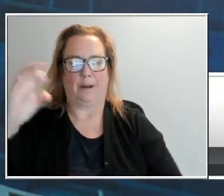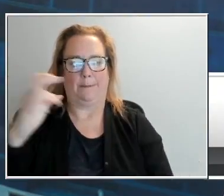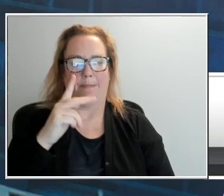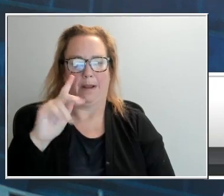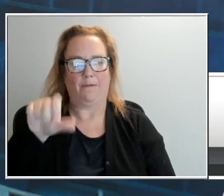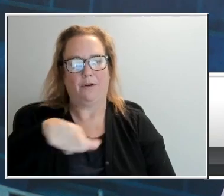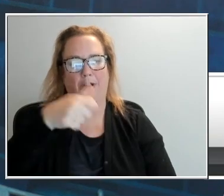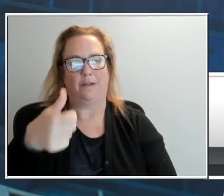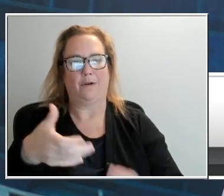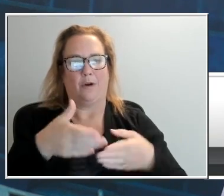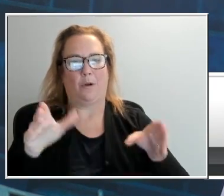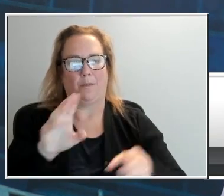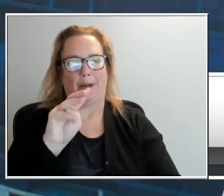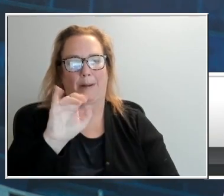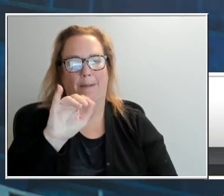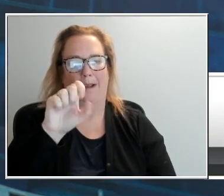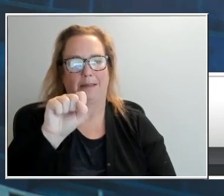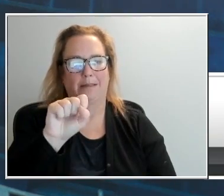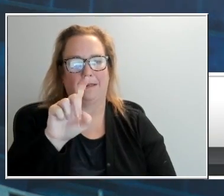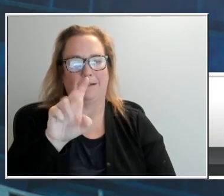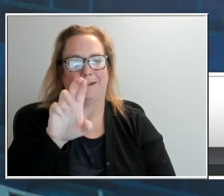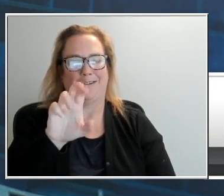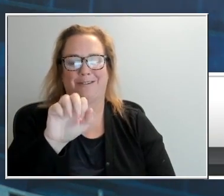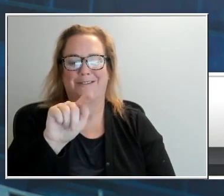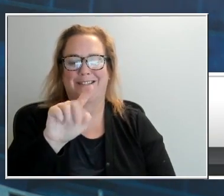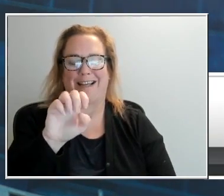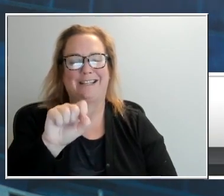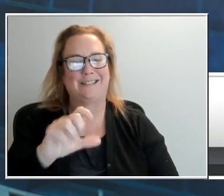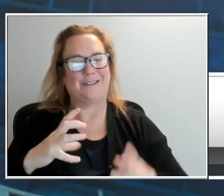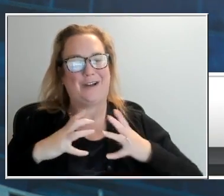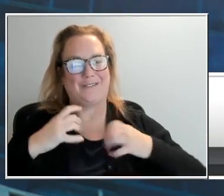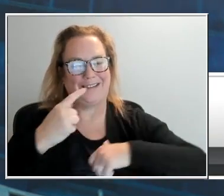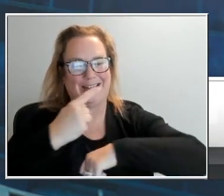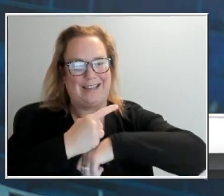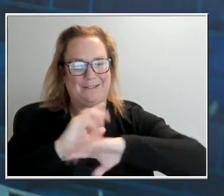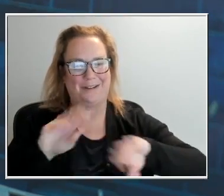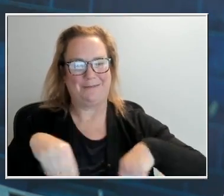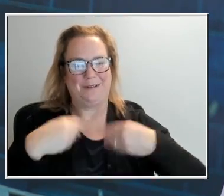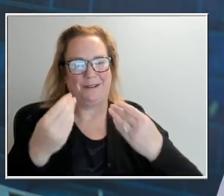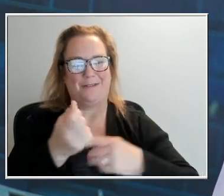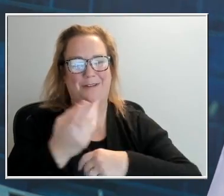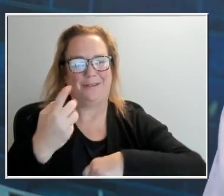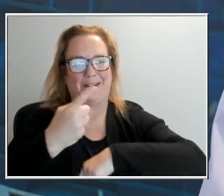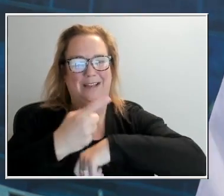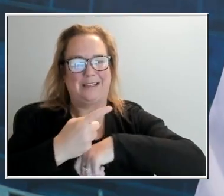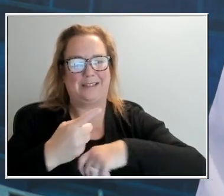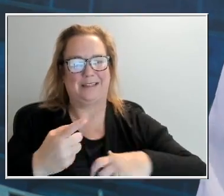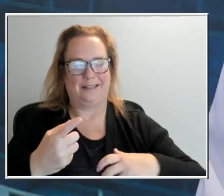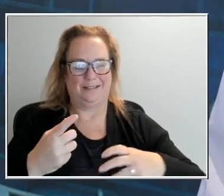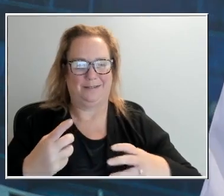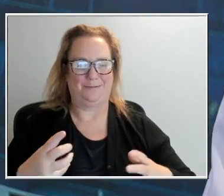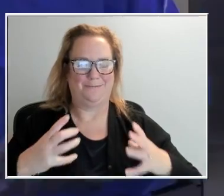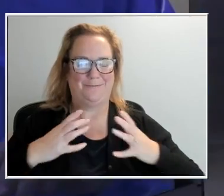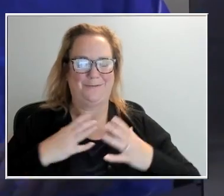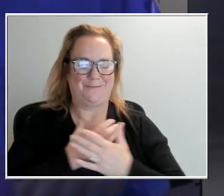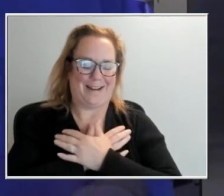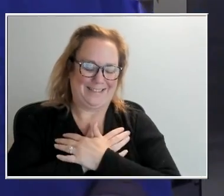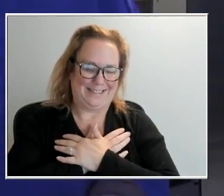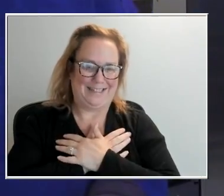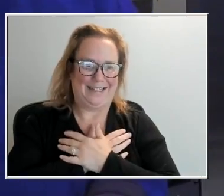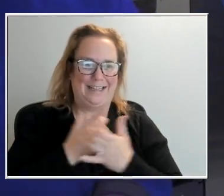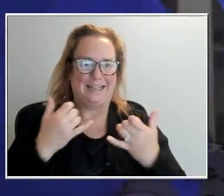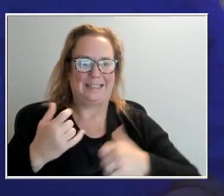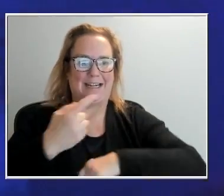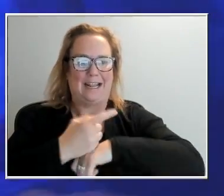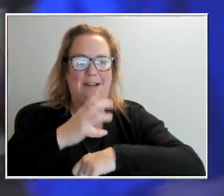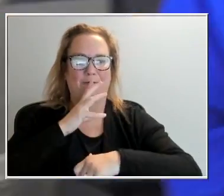Mics. Dr. Stites has the day off, and we're going to give him a few days to rest after that as well. Today we're talking